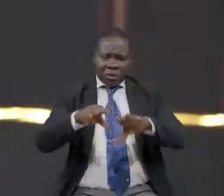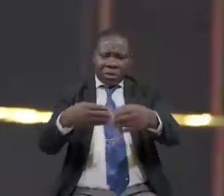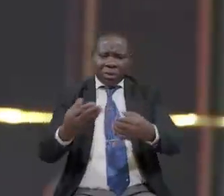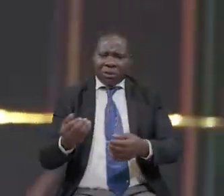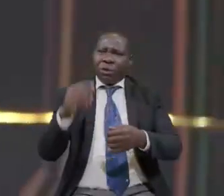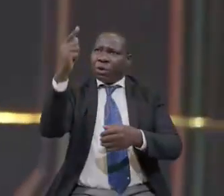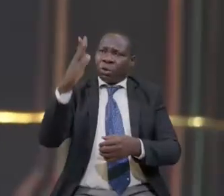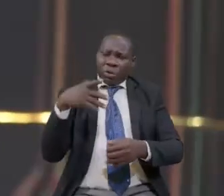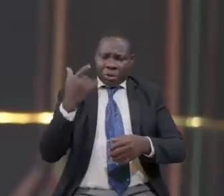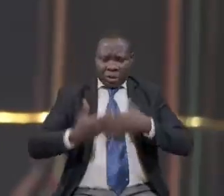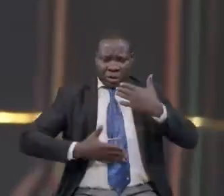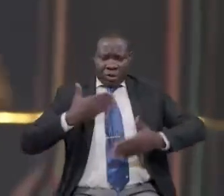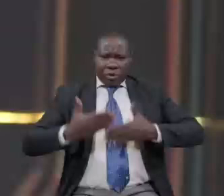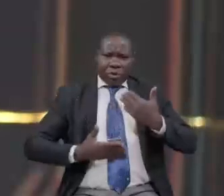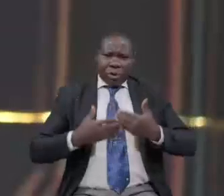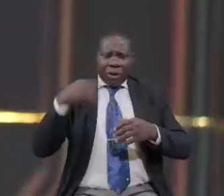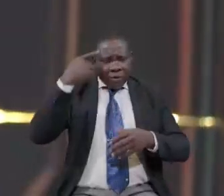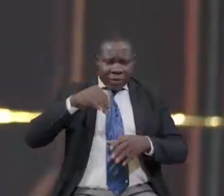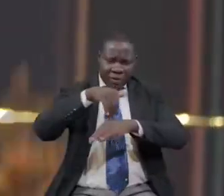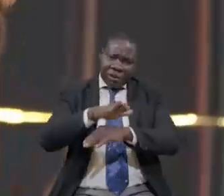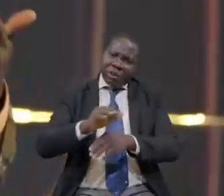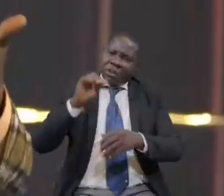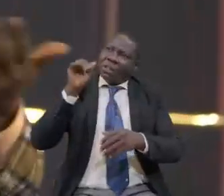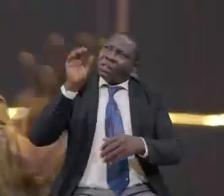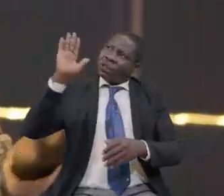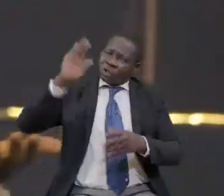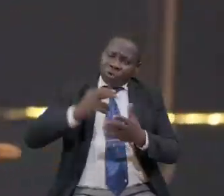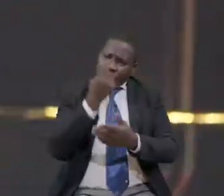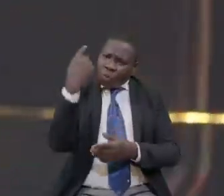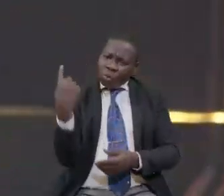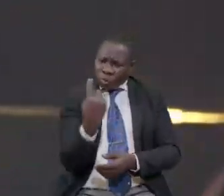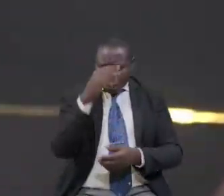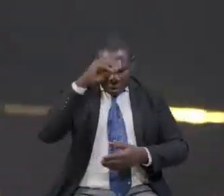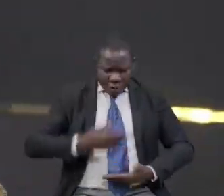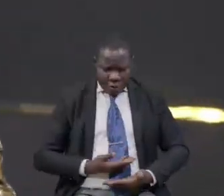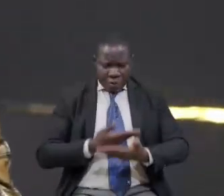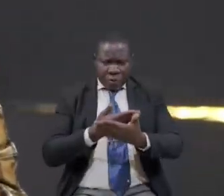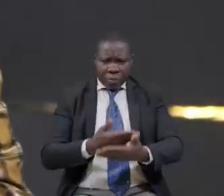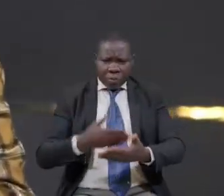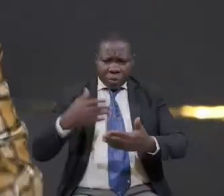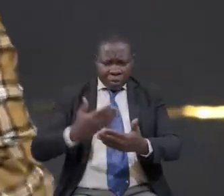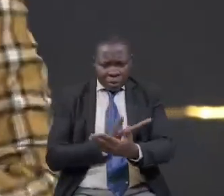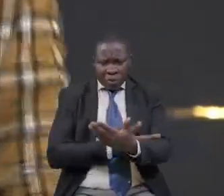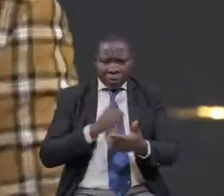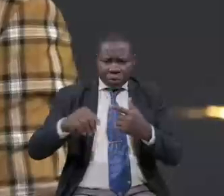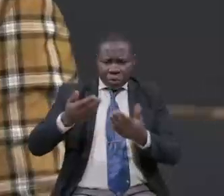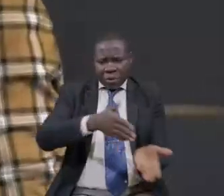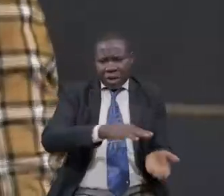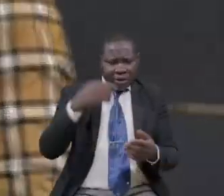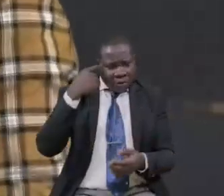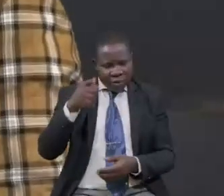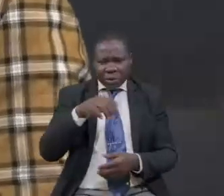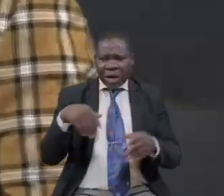only begotten son to die for me. And as you realize that, you're sorrowful that you've gone on